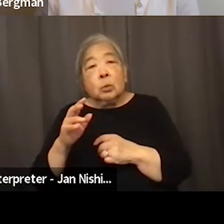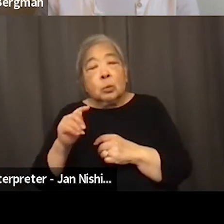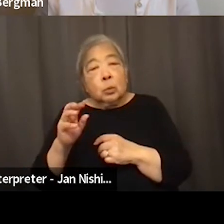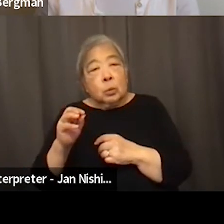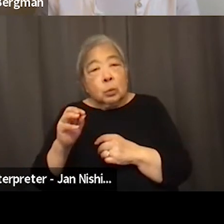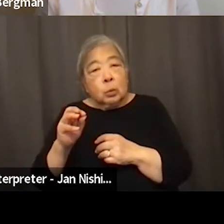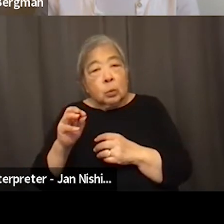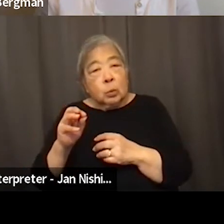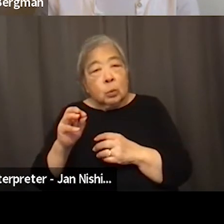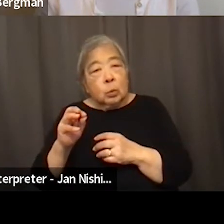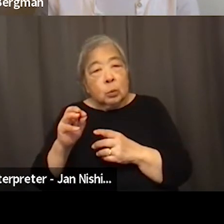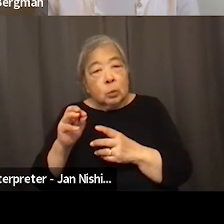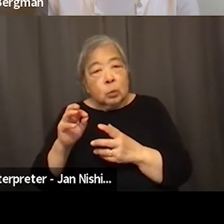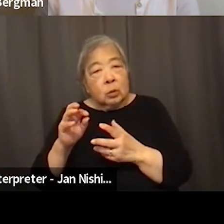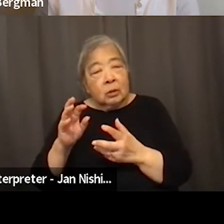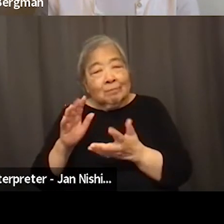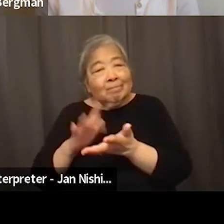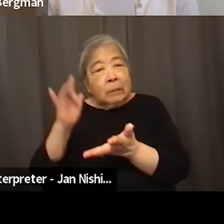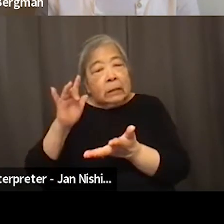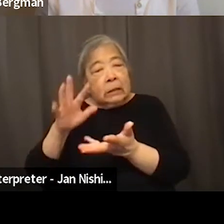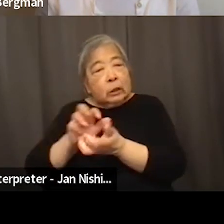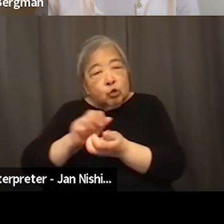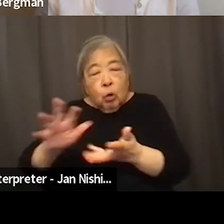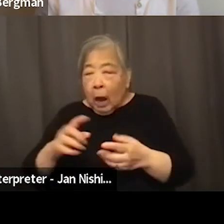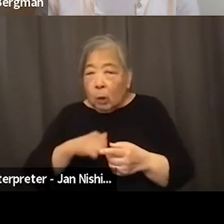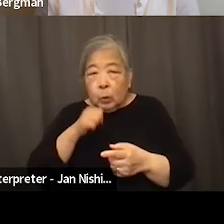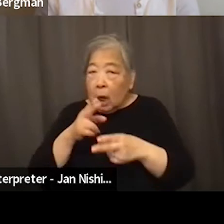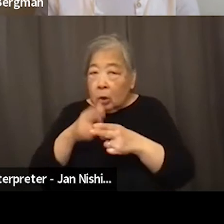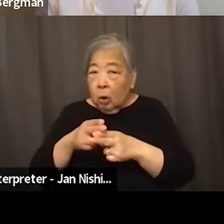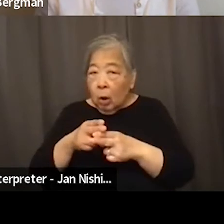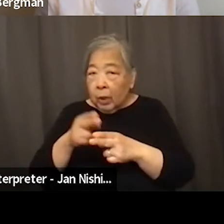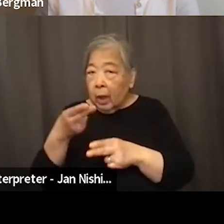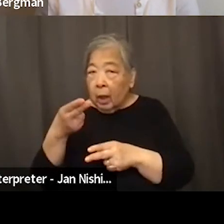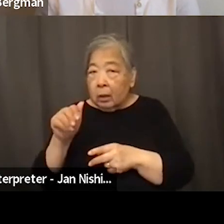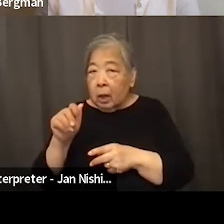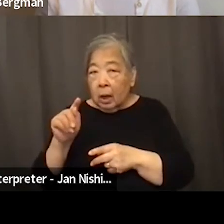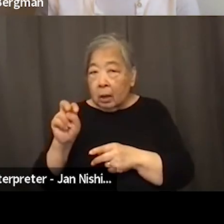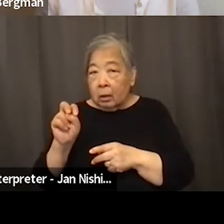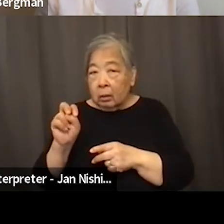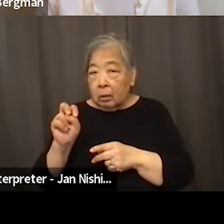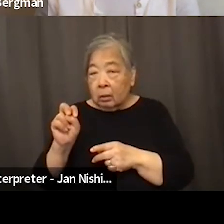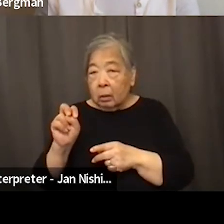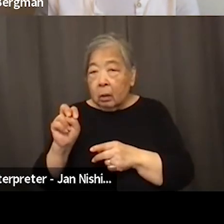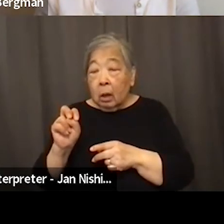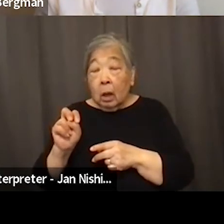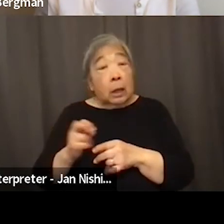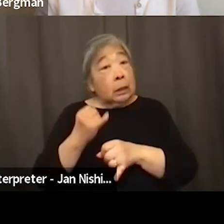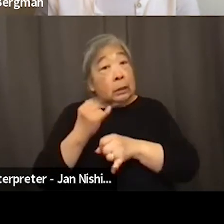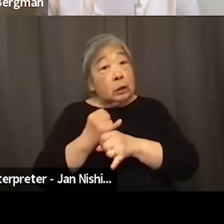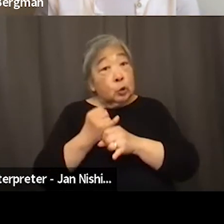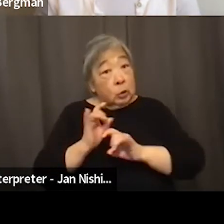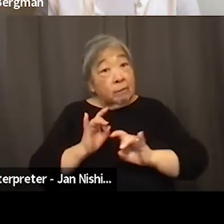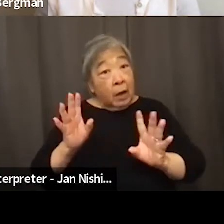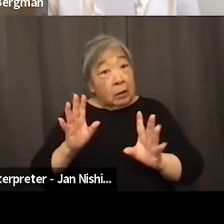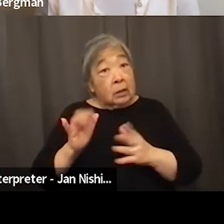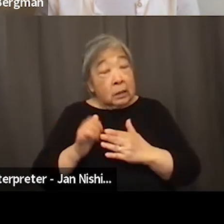destroy and extract from. And I would not call that hate, right? The institutional violence that our